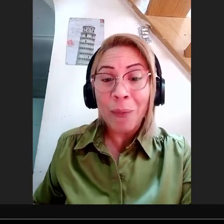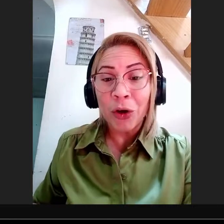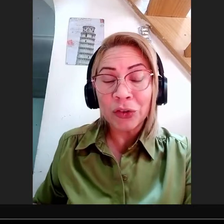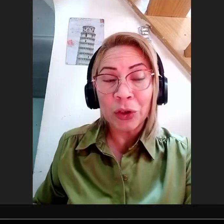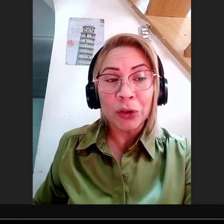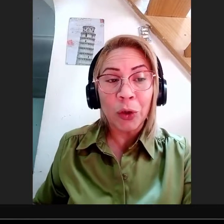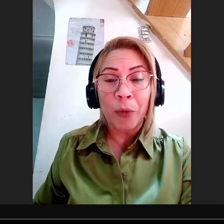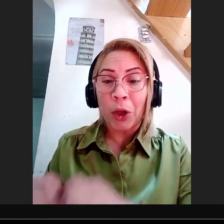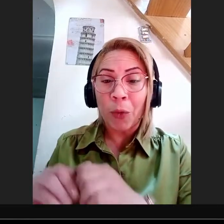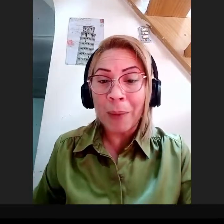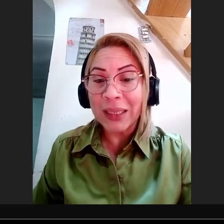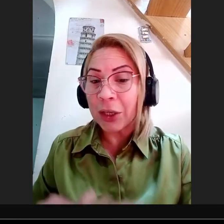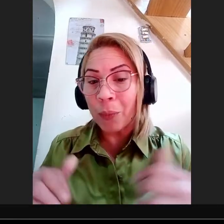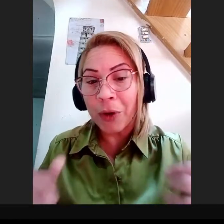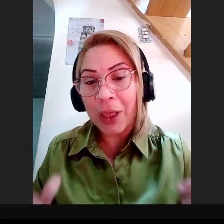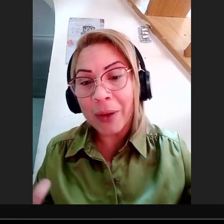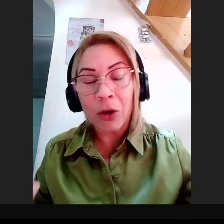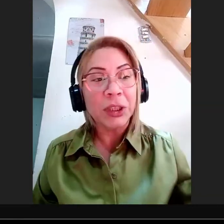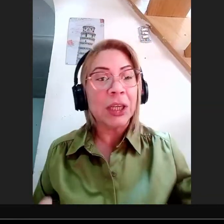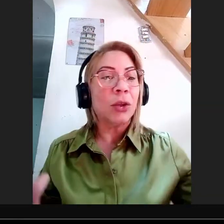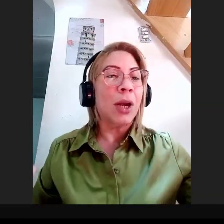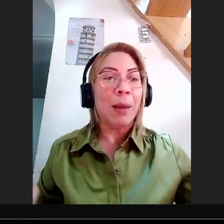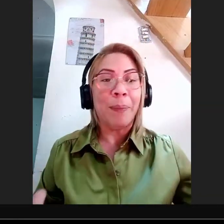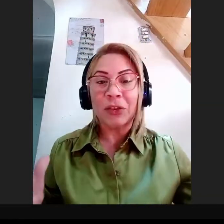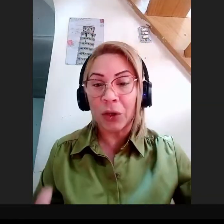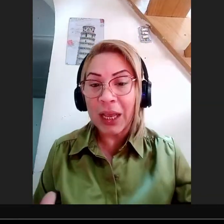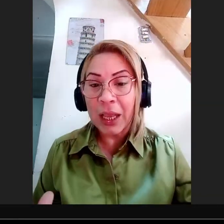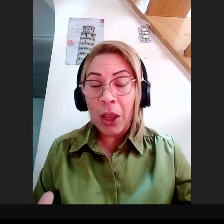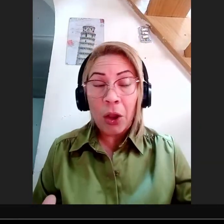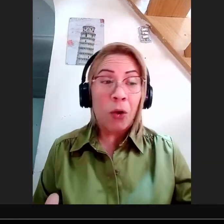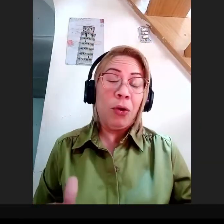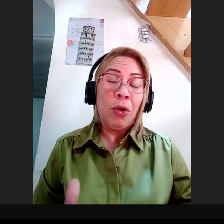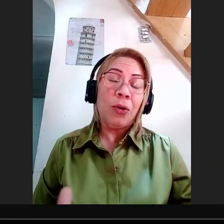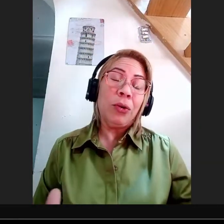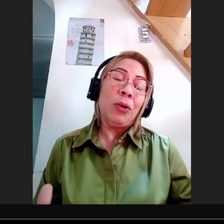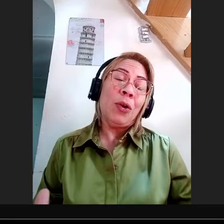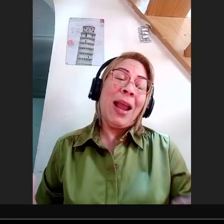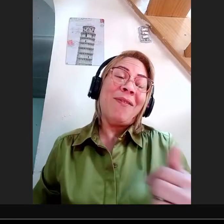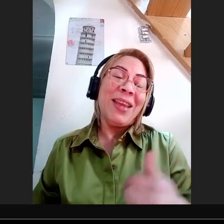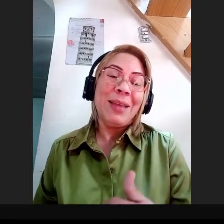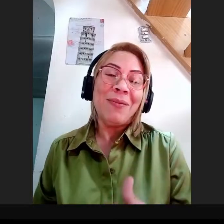he cannot get a job because we have replaced for them.